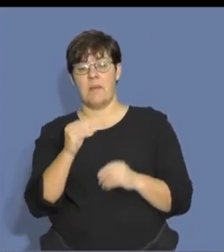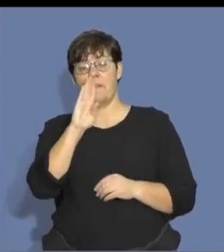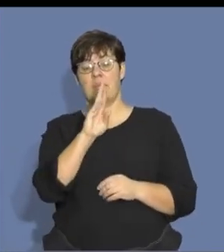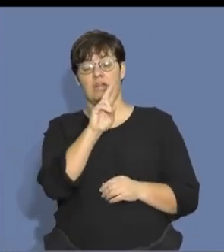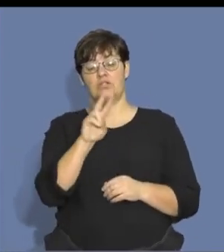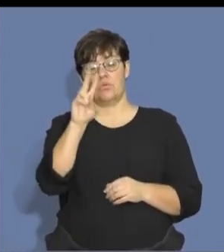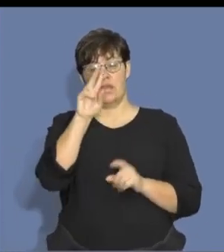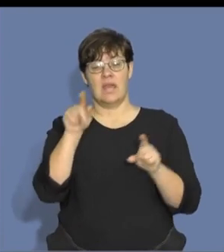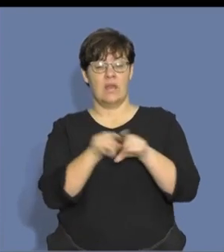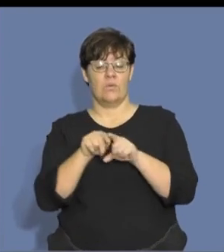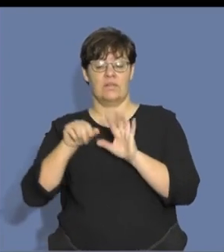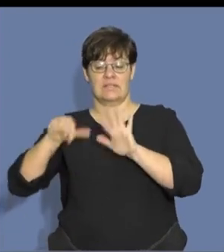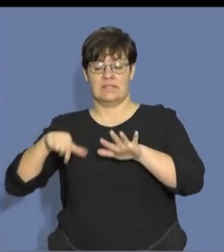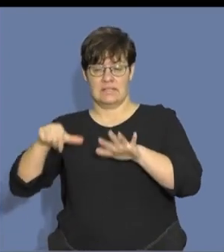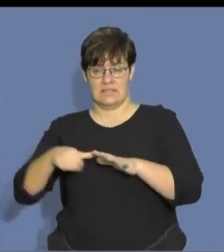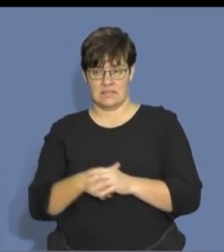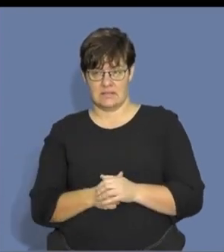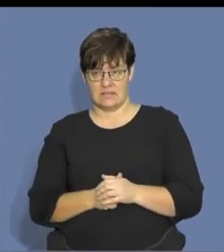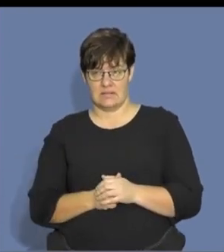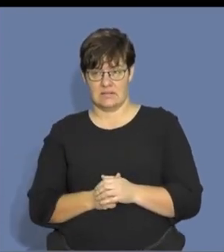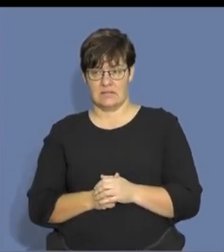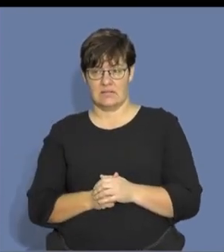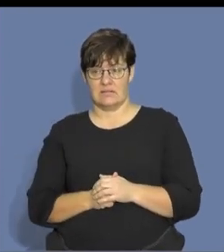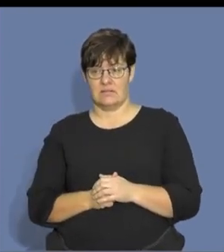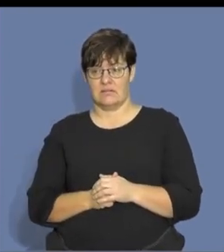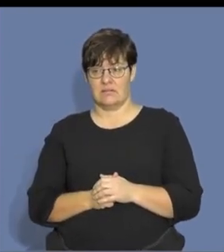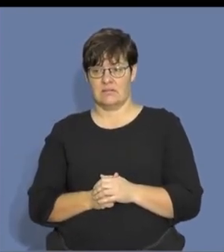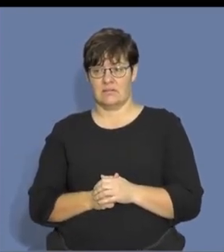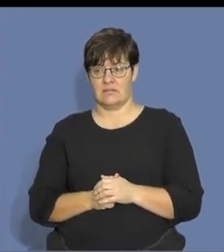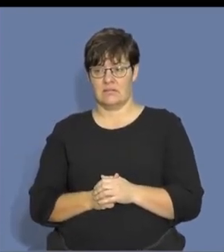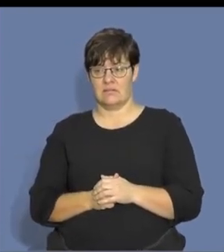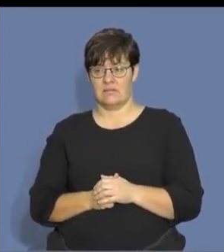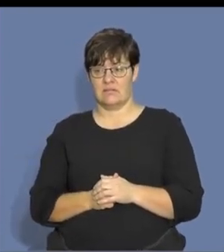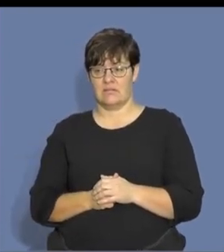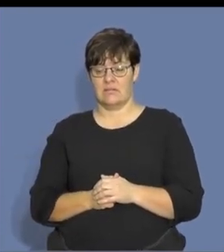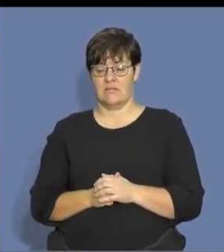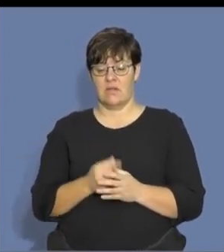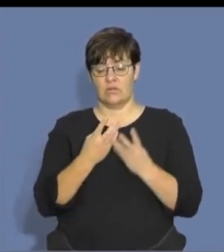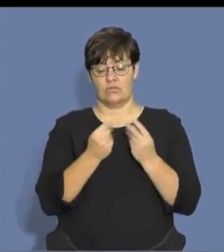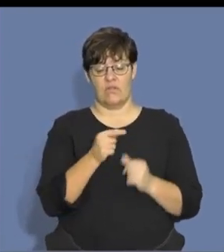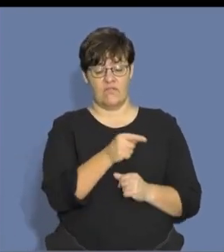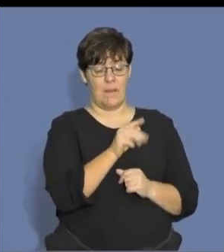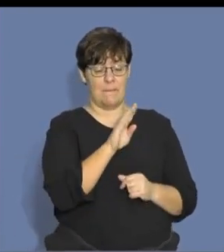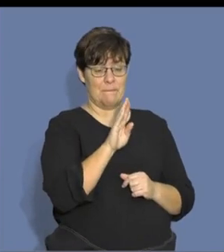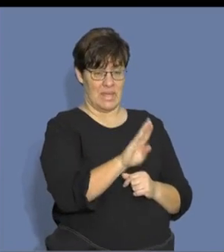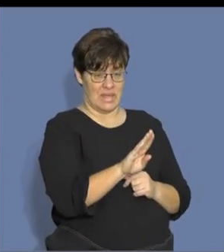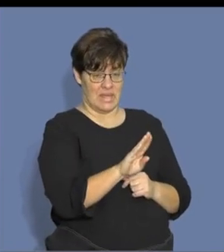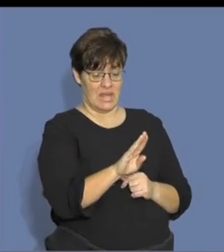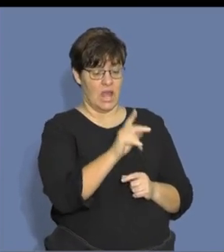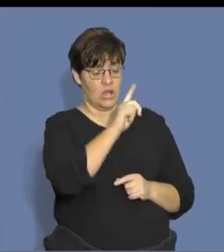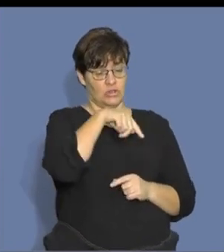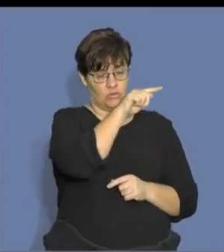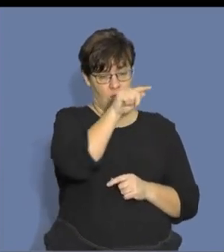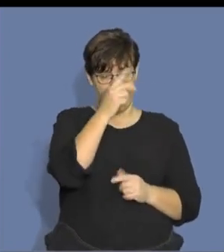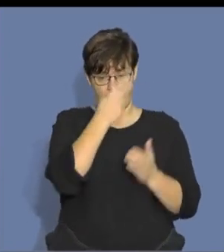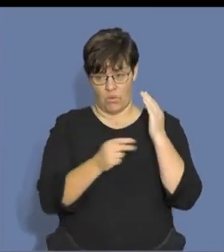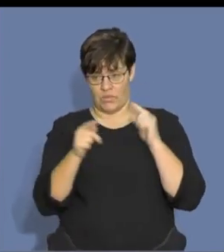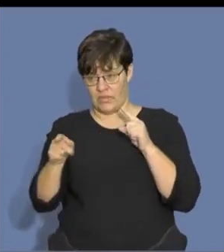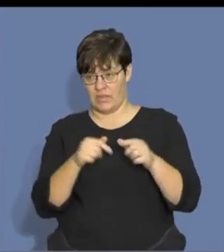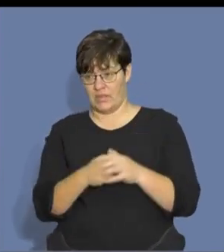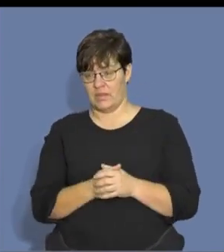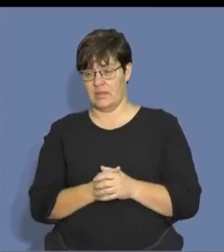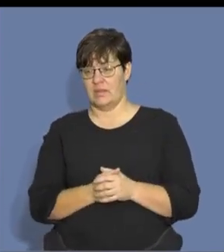equal to 16. And when I solve, I'm going to square root both sides, and I'm